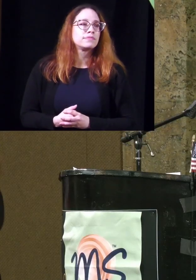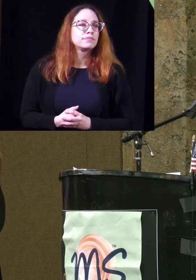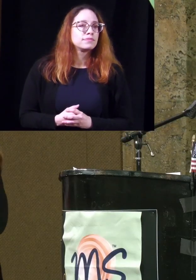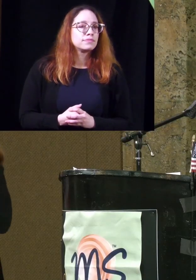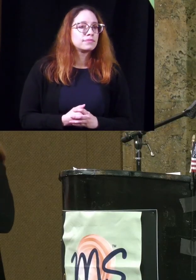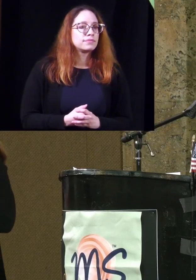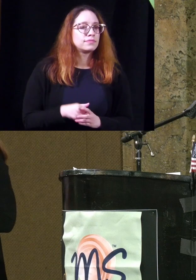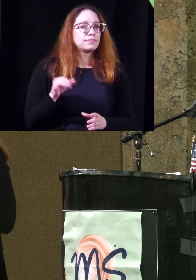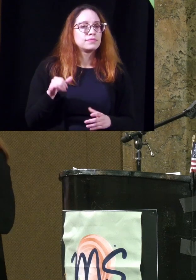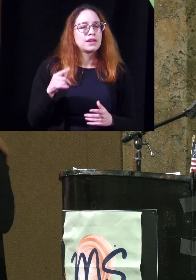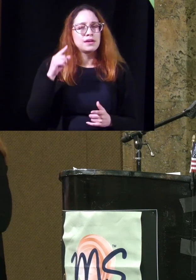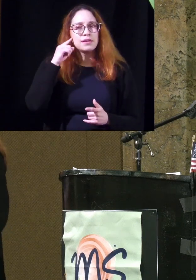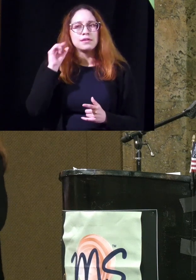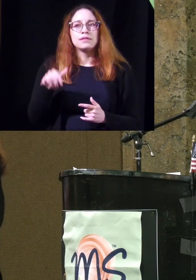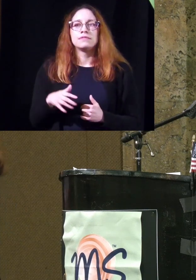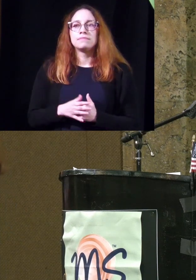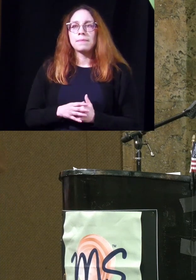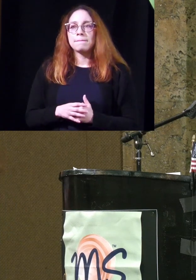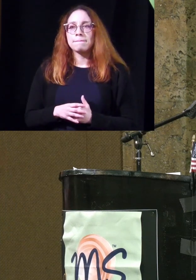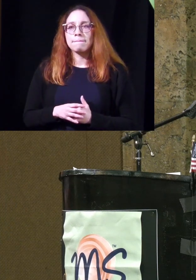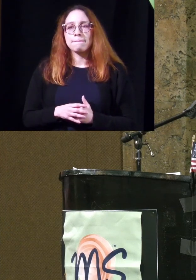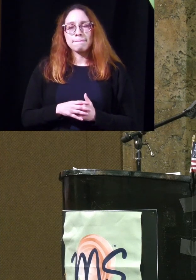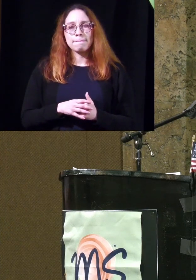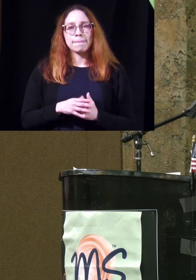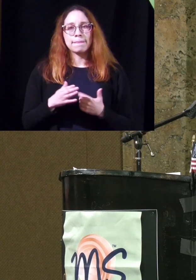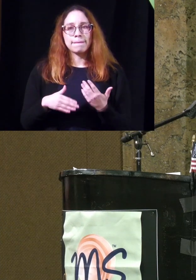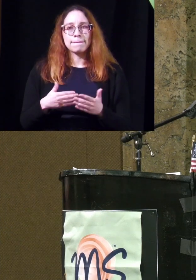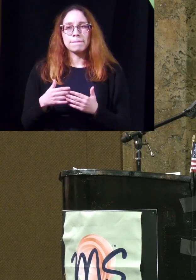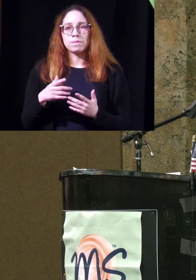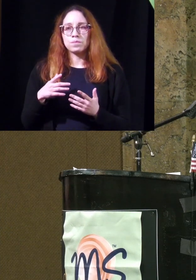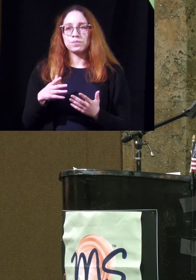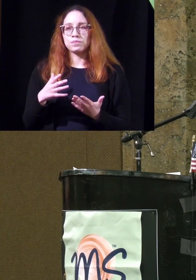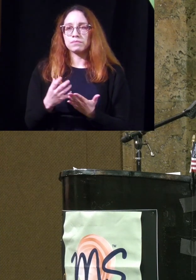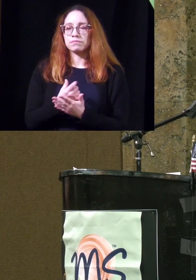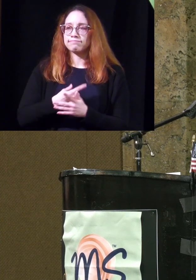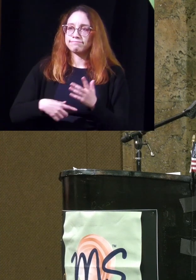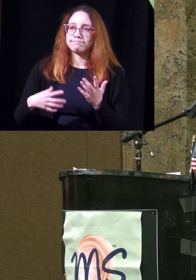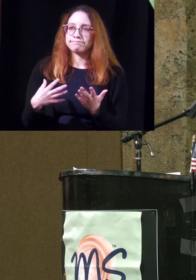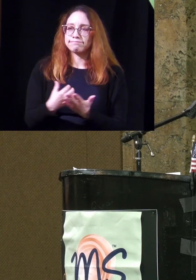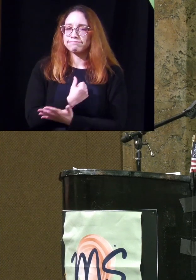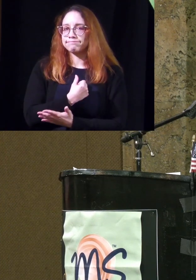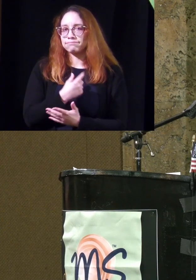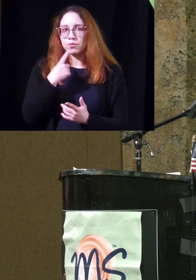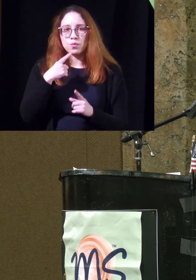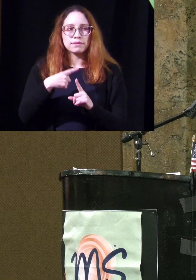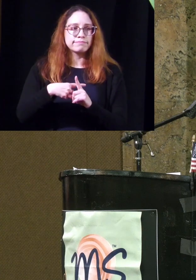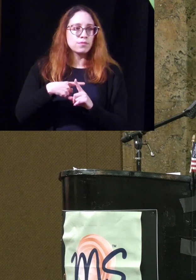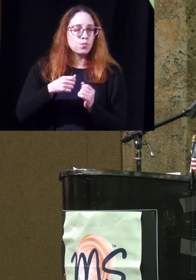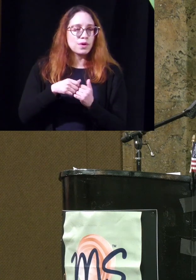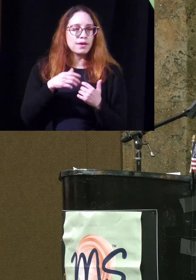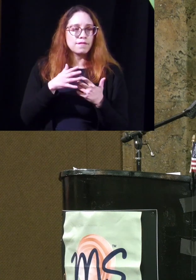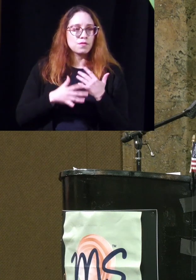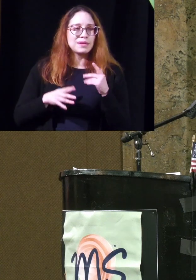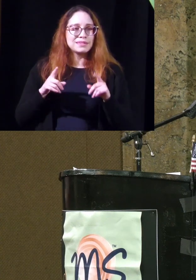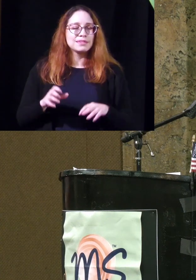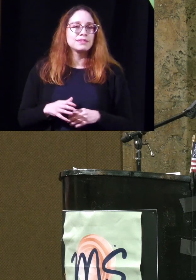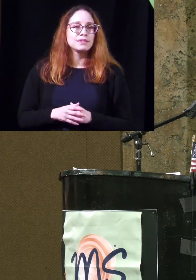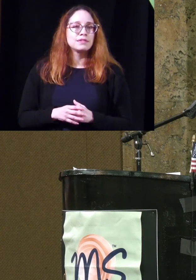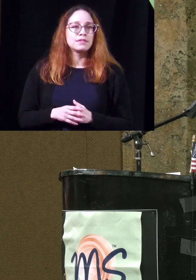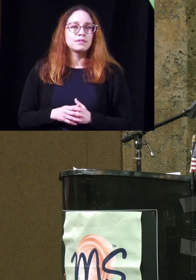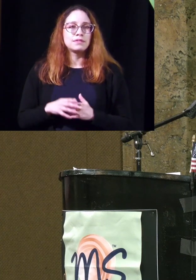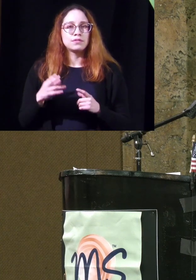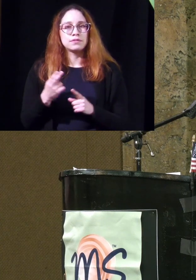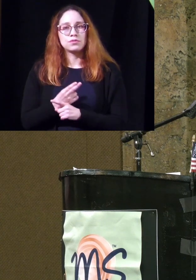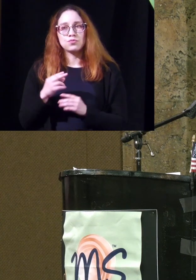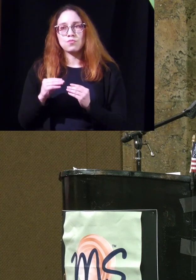So that's the way I think going forward, I think the biomarkers have been a huge advance, and hopefully we'll learn more and be able to understand it and use it